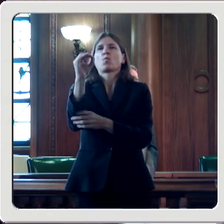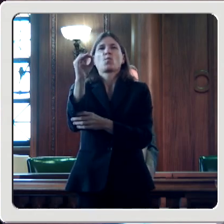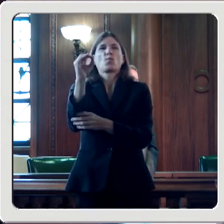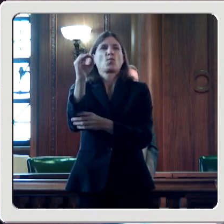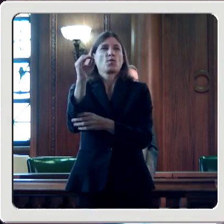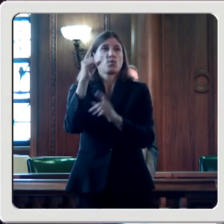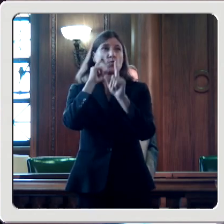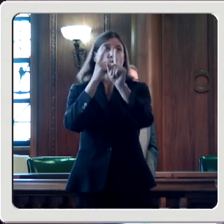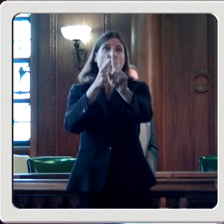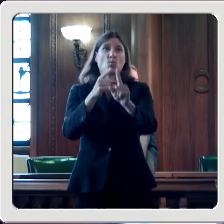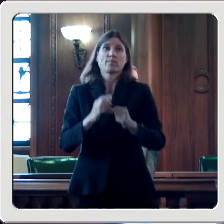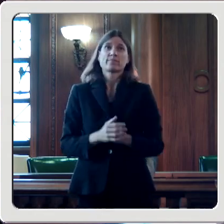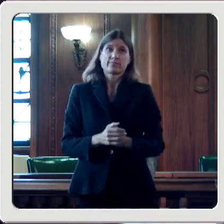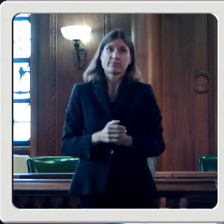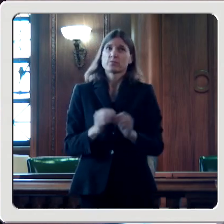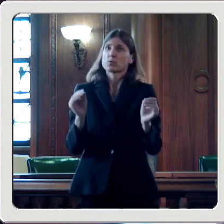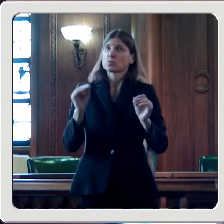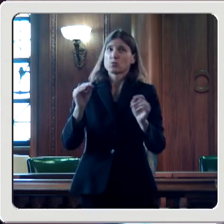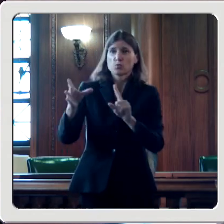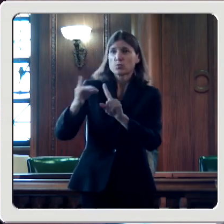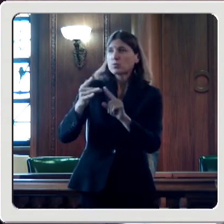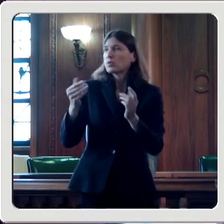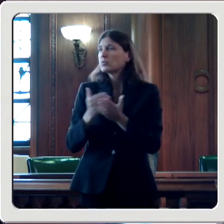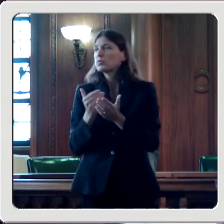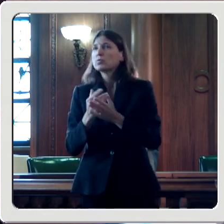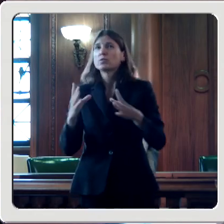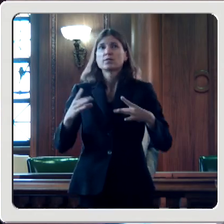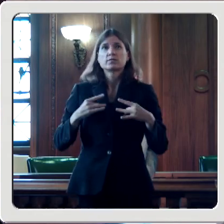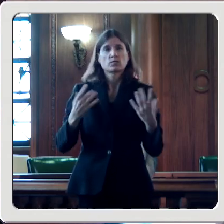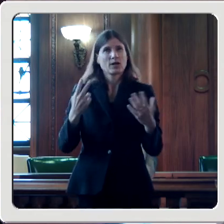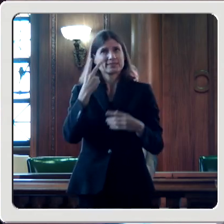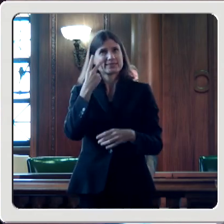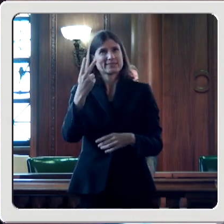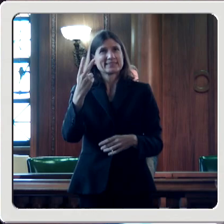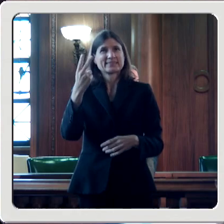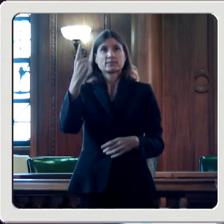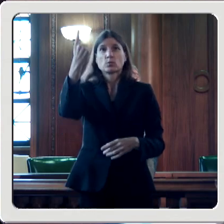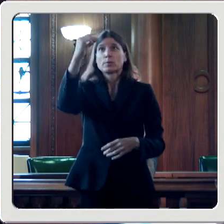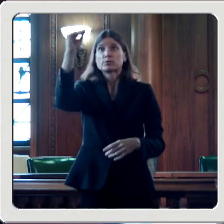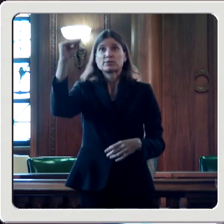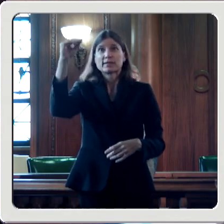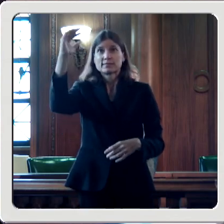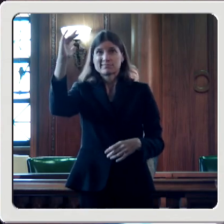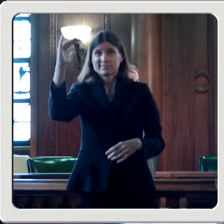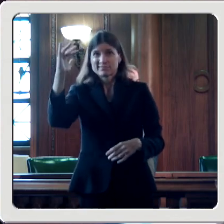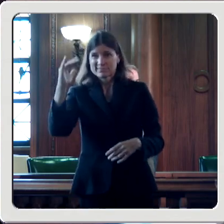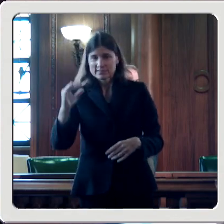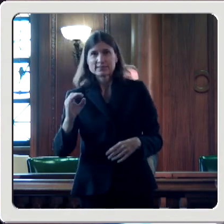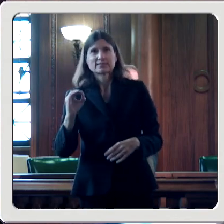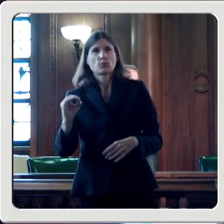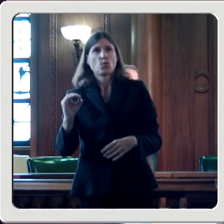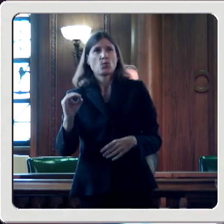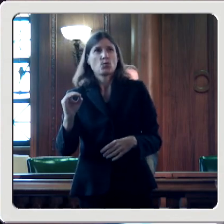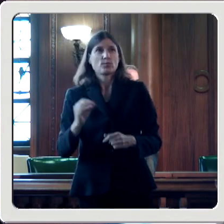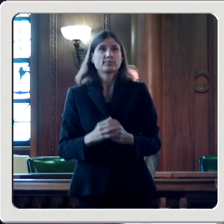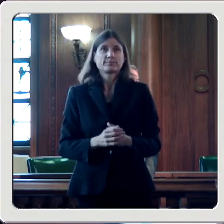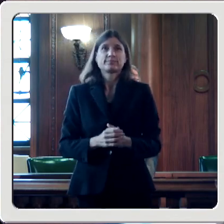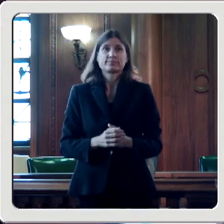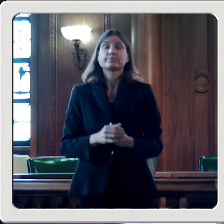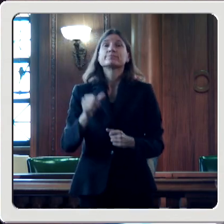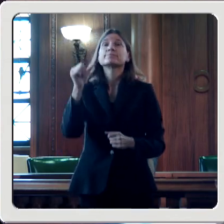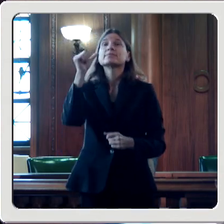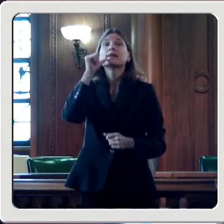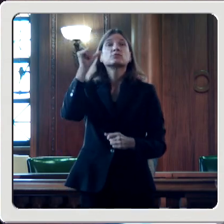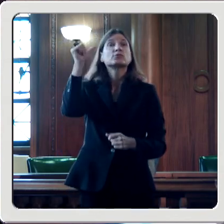day. Quite remarkably, yesterday, according to reports, signified 7 consecutive